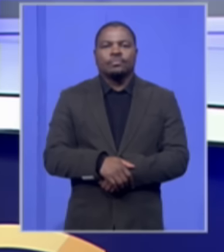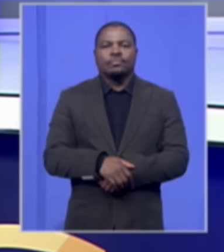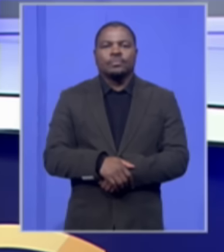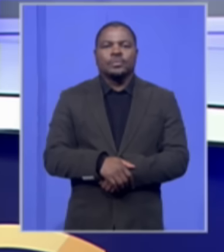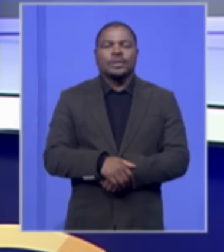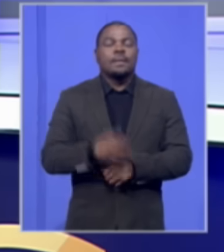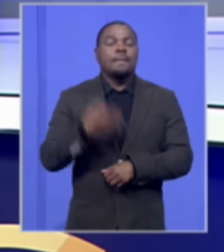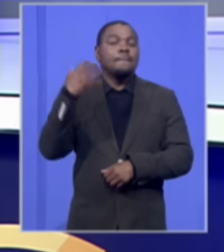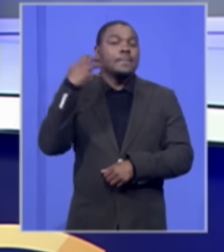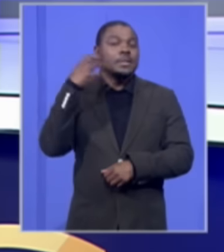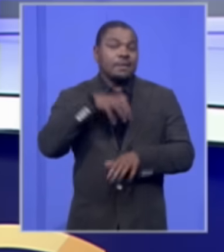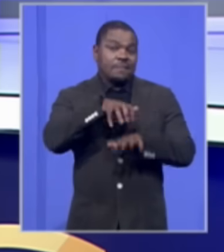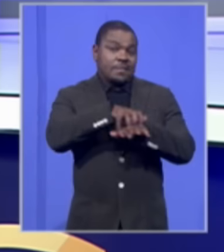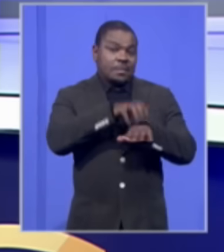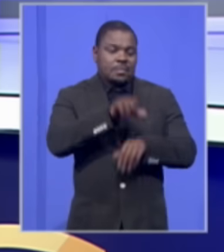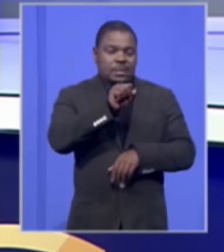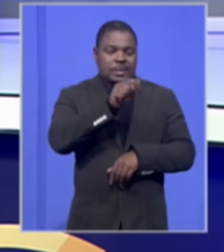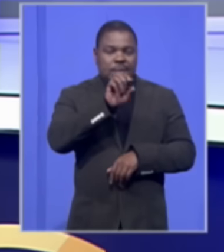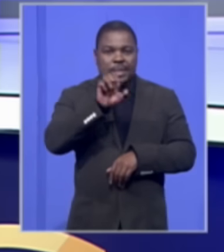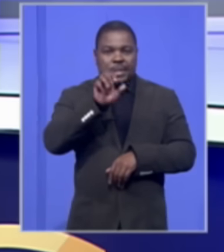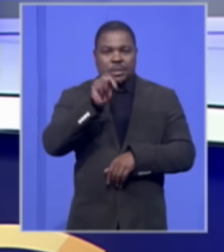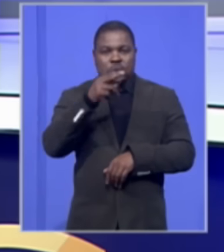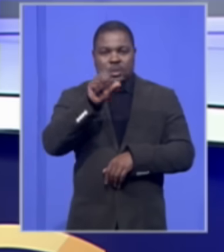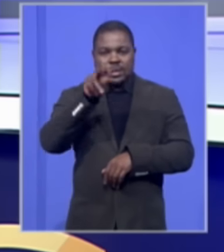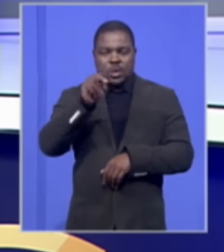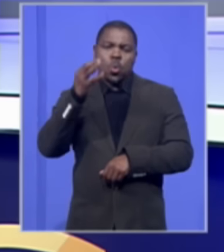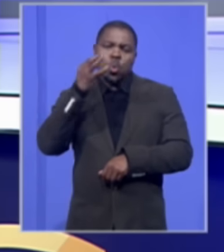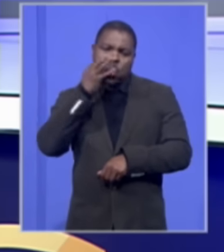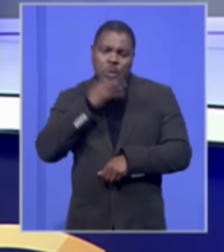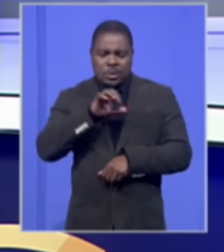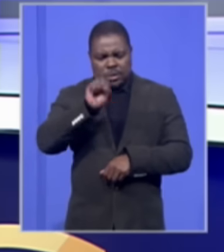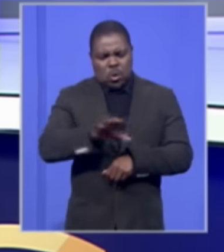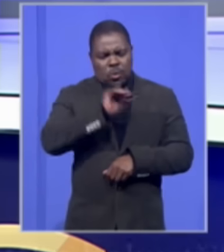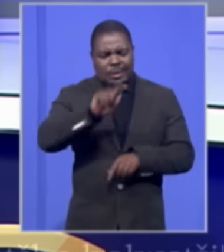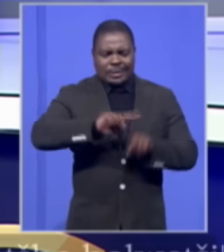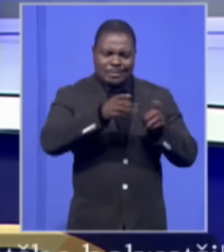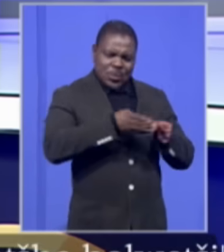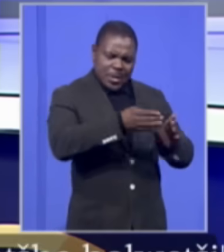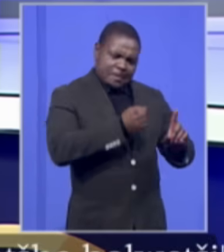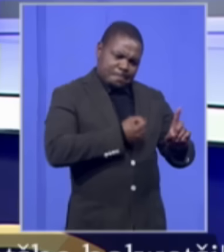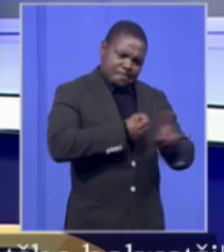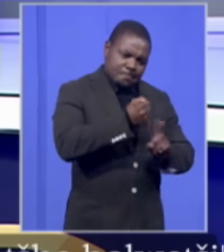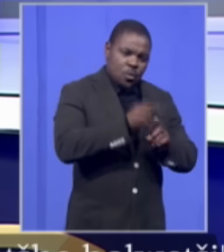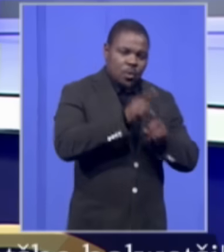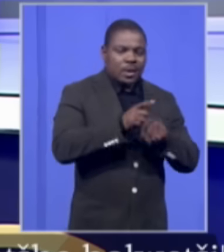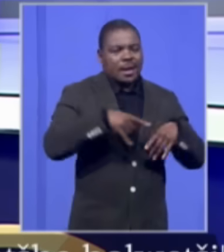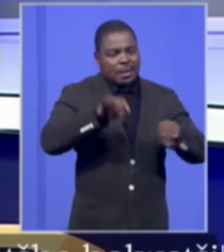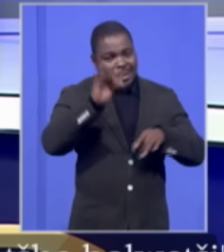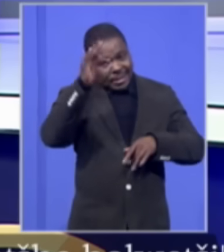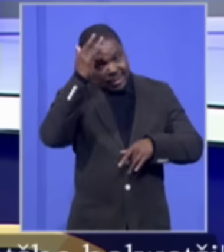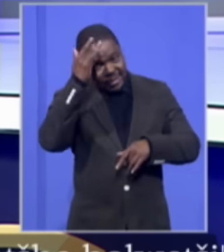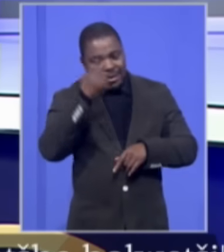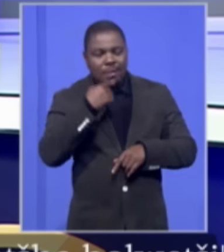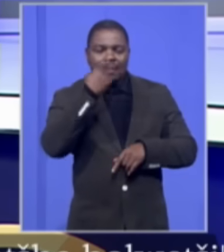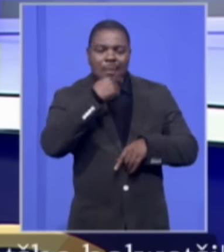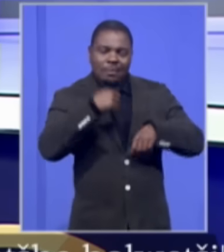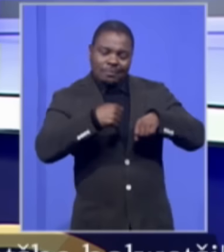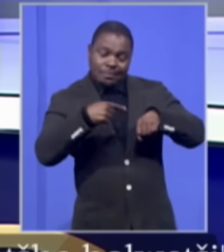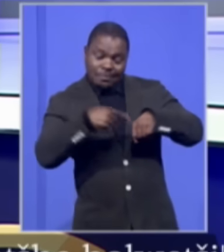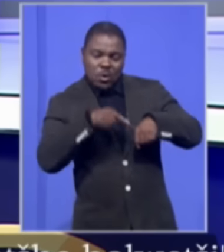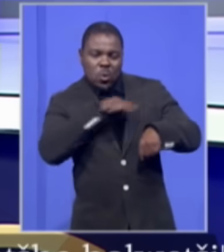Tona ya temo John Steenhuisen o re Afrika Borwa e tšea mokgwa o moswa wa go šogana le go phulega ga bolwetši bja tlhako le molomo bjeo ga bjale bo